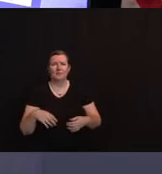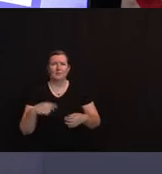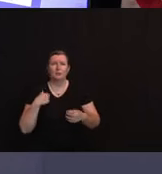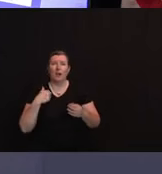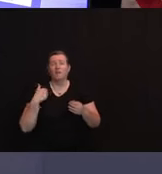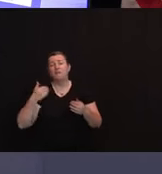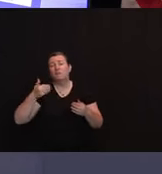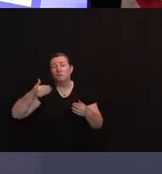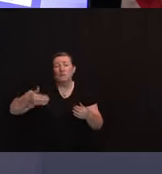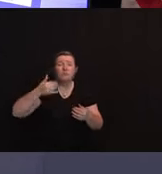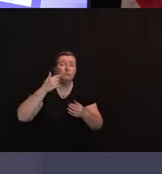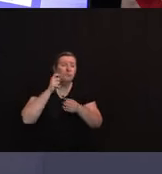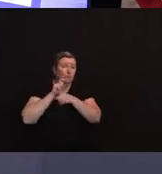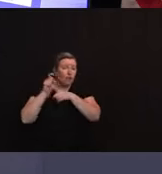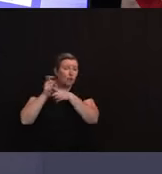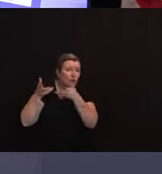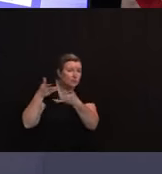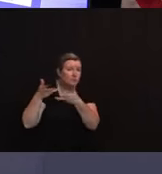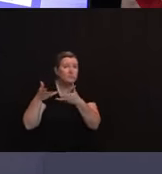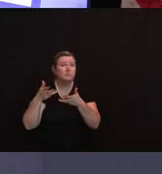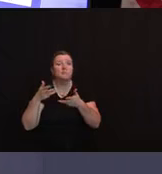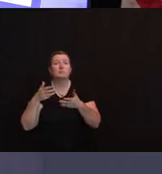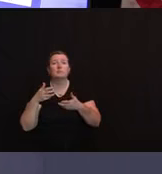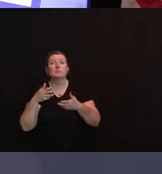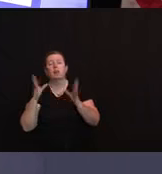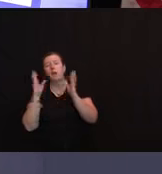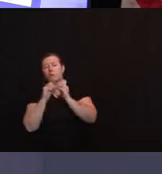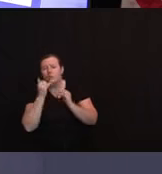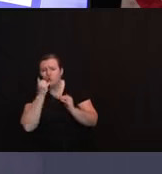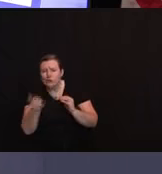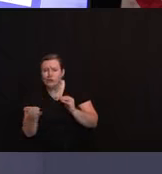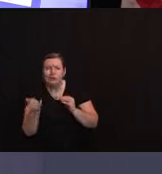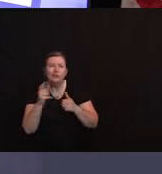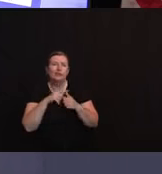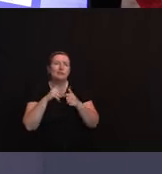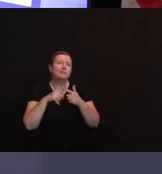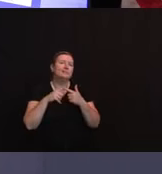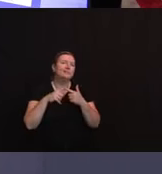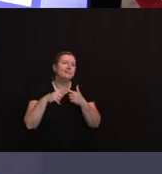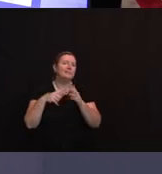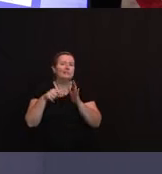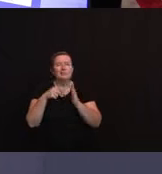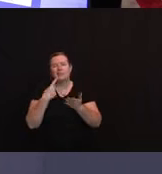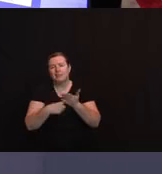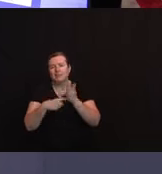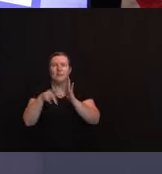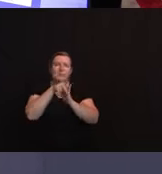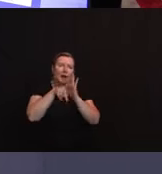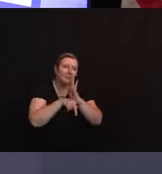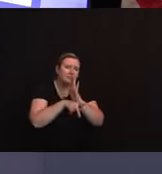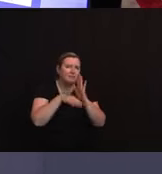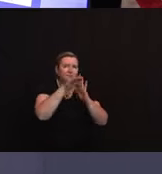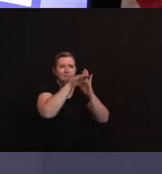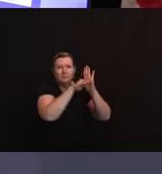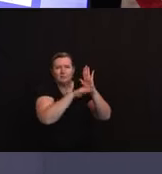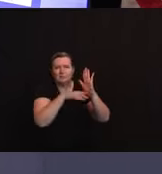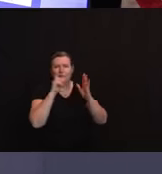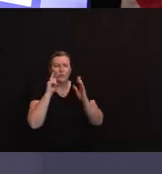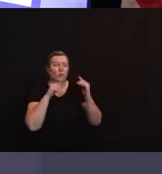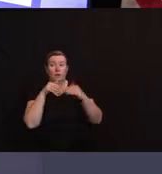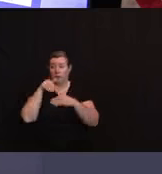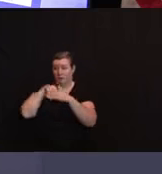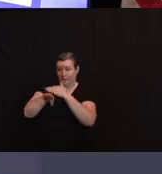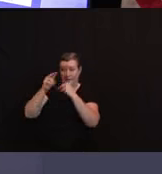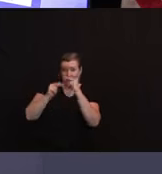18 waivers and guidances, including curtailing visitation, requiring screening of all individuals entering the